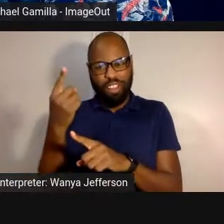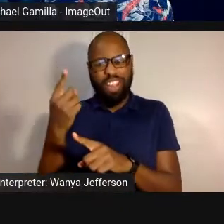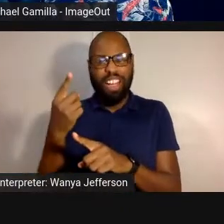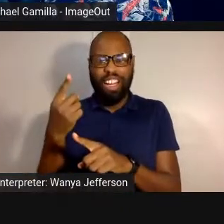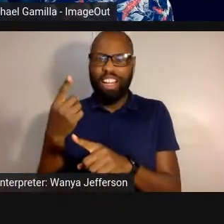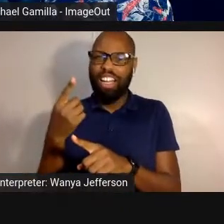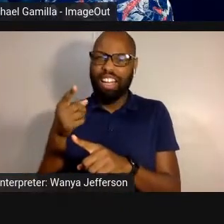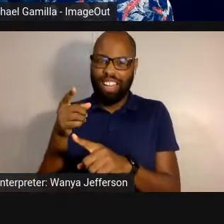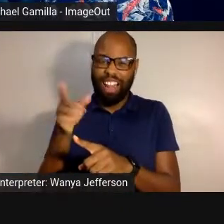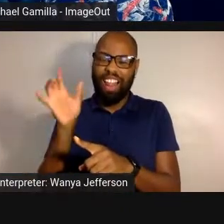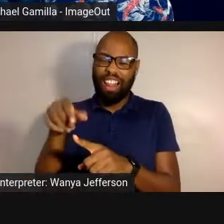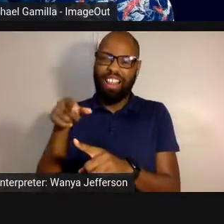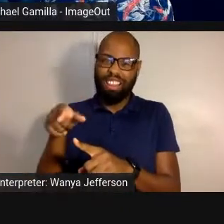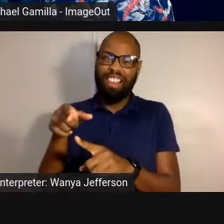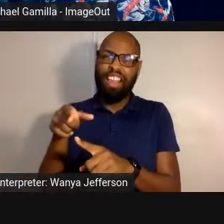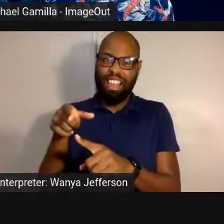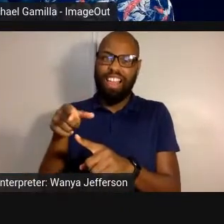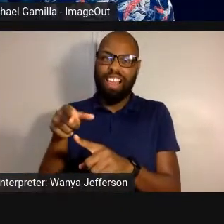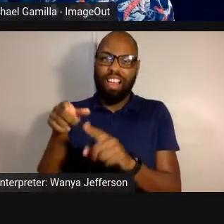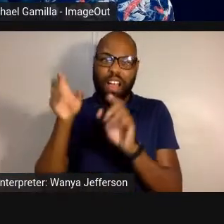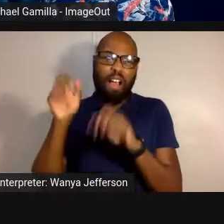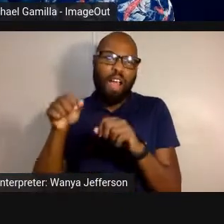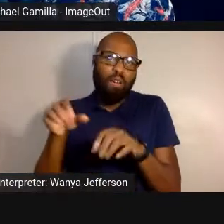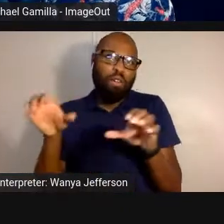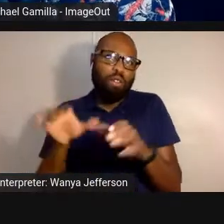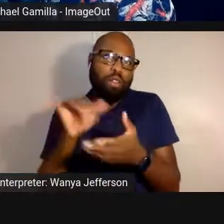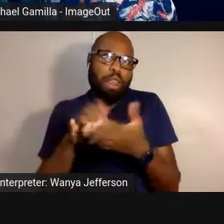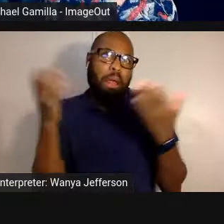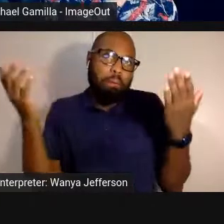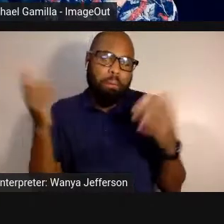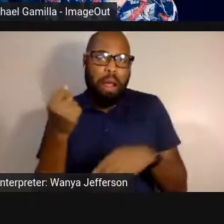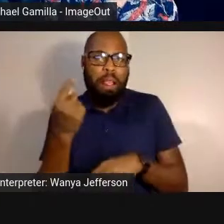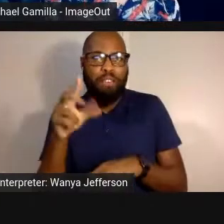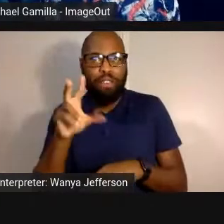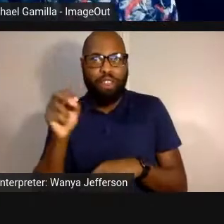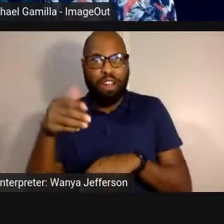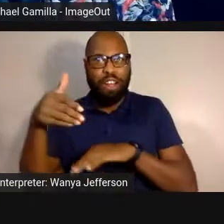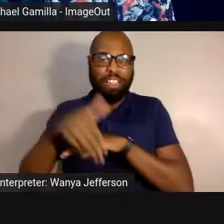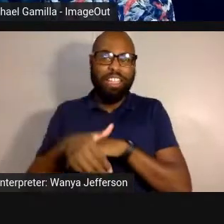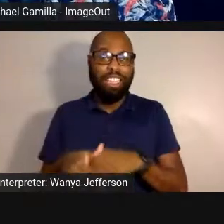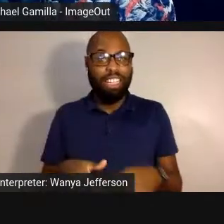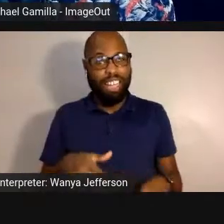how that was able to do that. It's prime time.